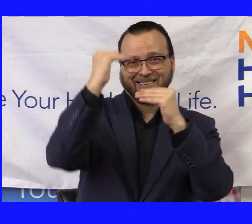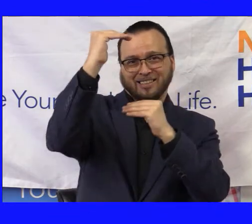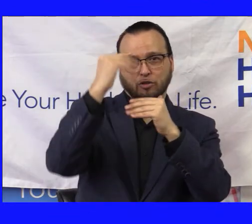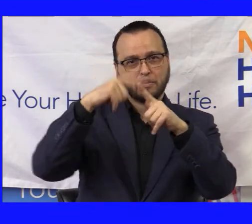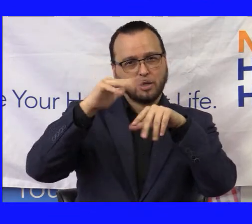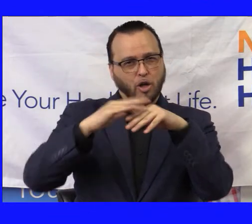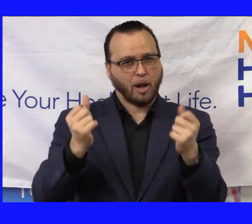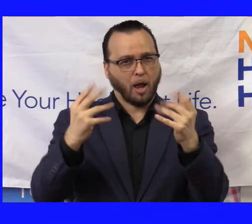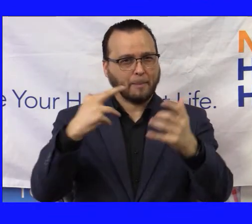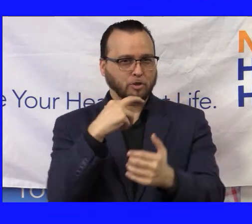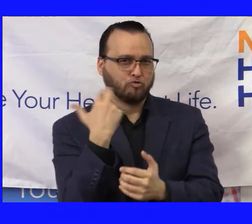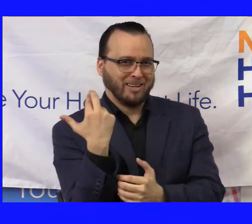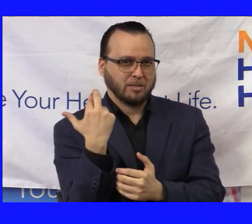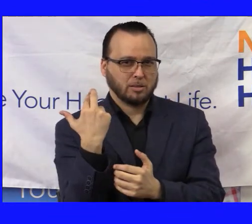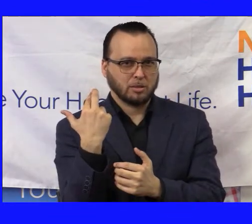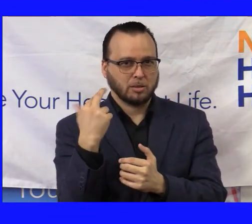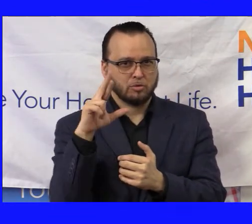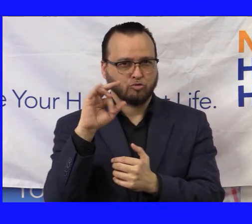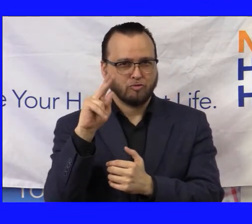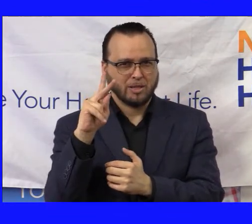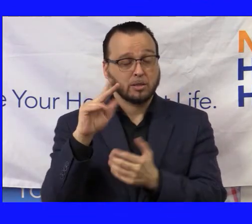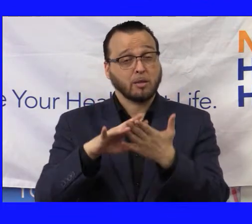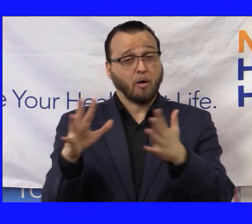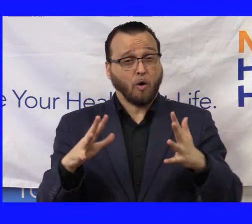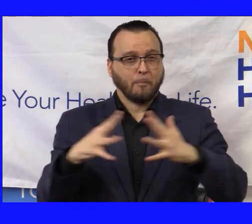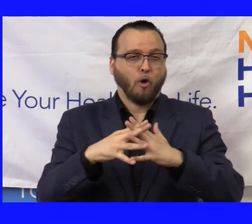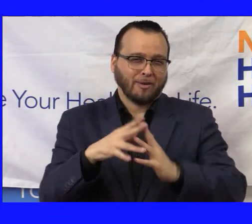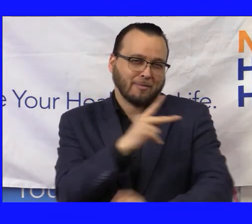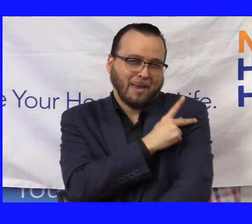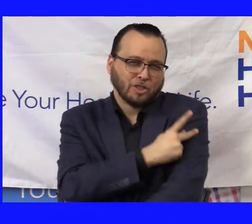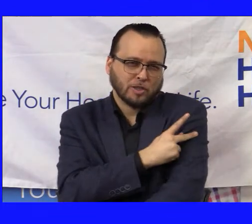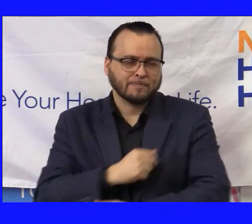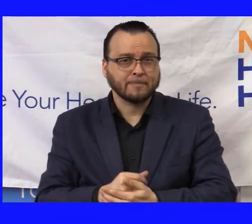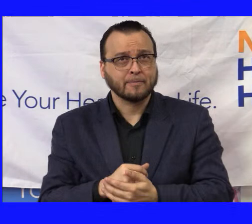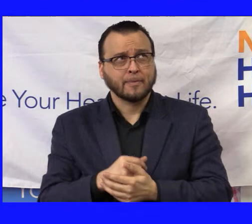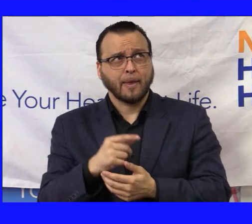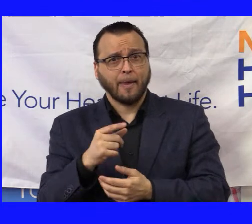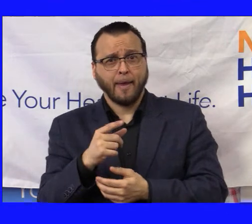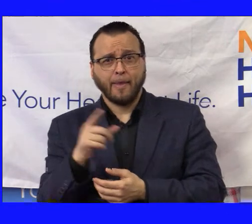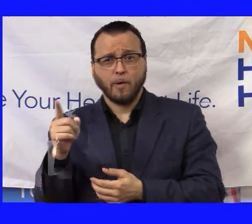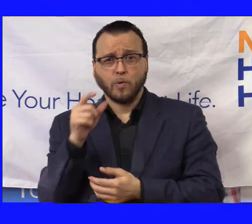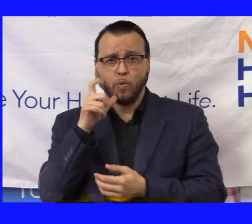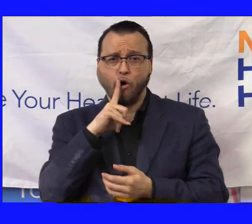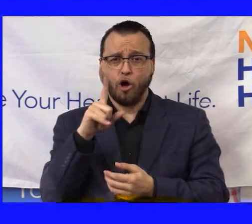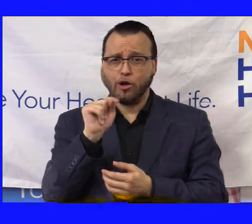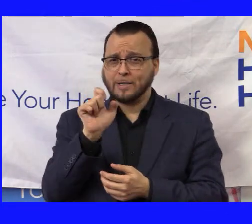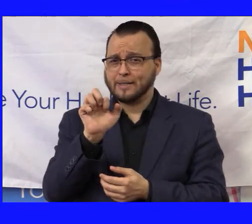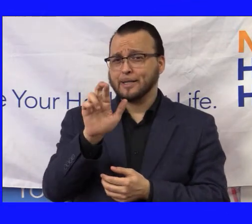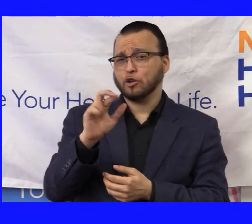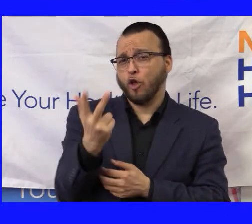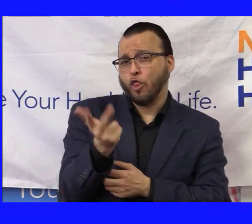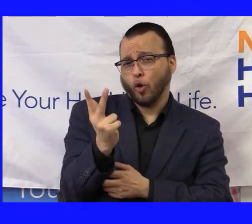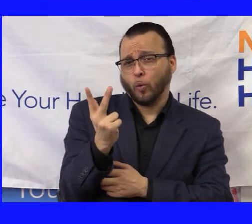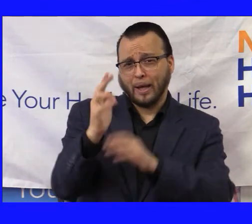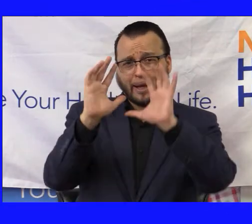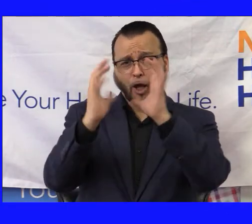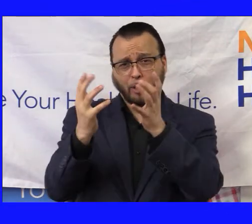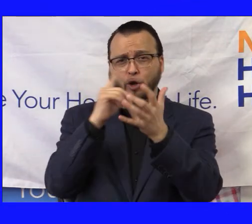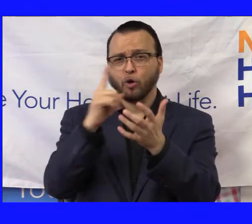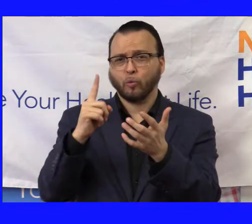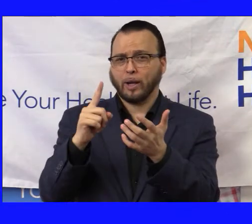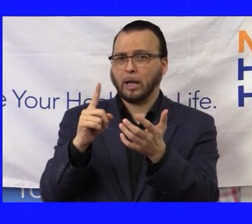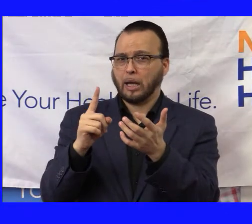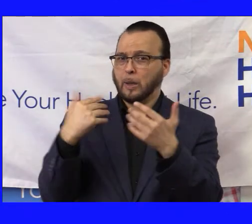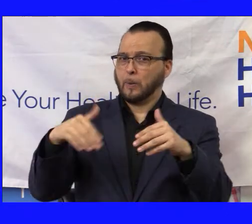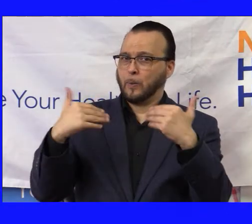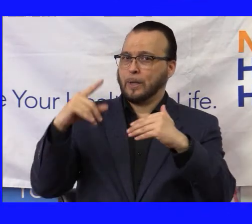and these are pregnant patients, and those who are Tier 3 criteria are really eligible and need